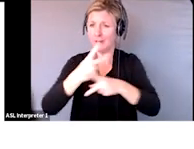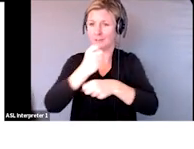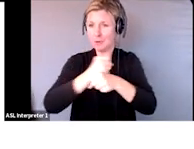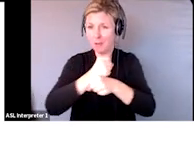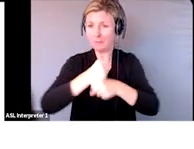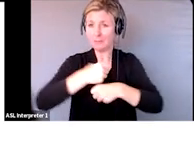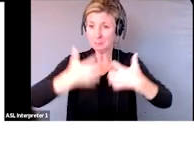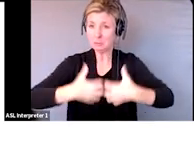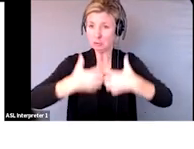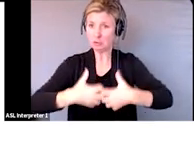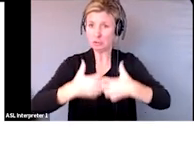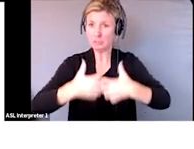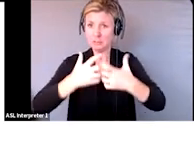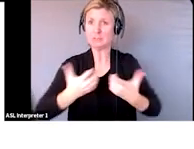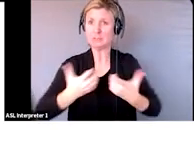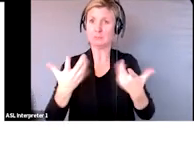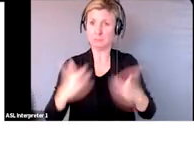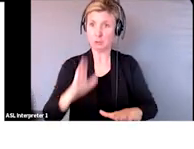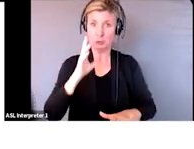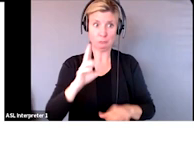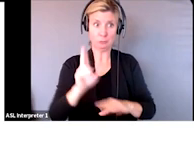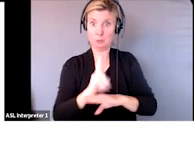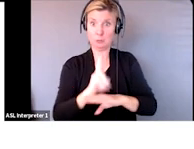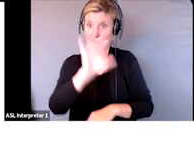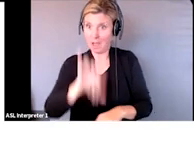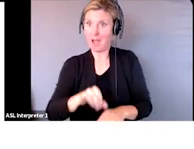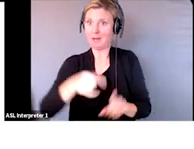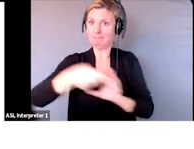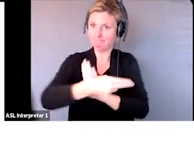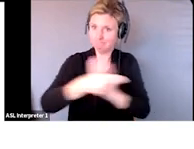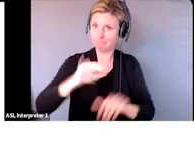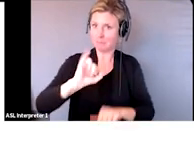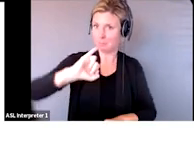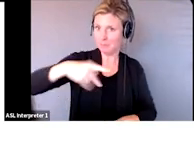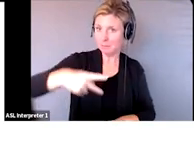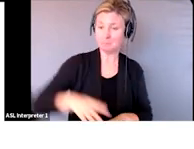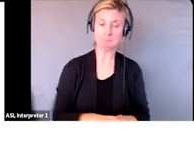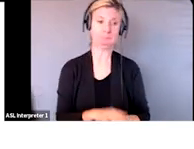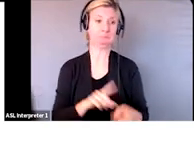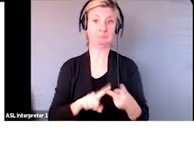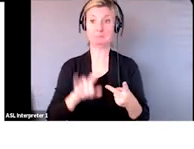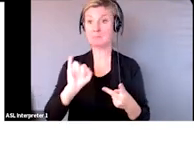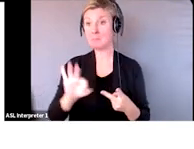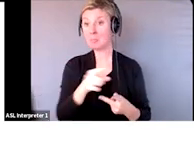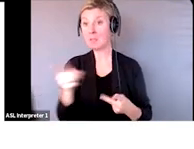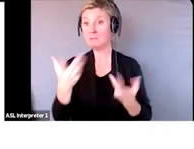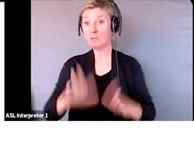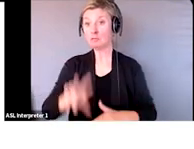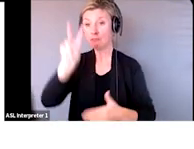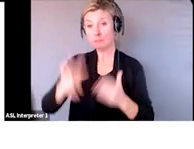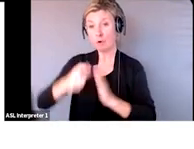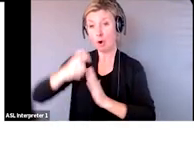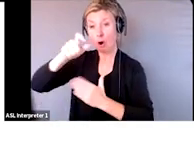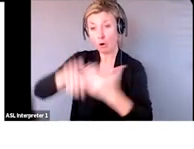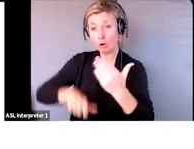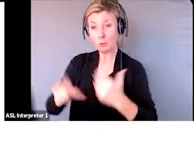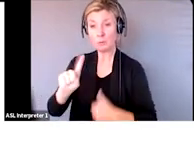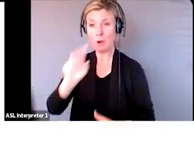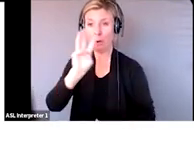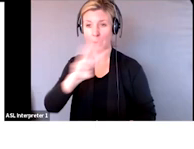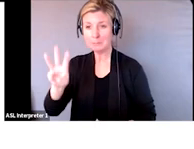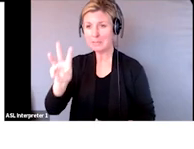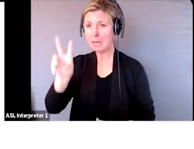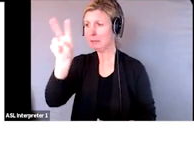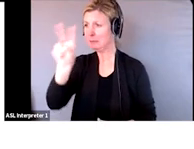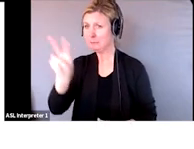literary, scientific, or artistic works. So have you read an article online or seen a photograph or listened to a podcast?